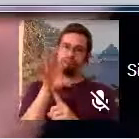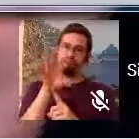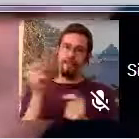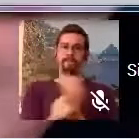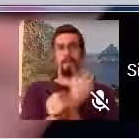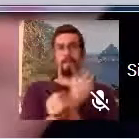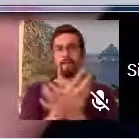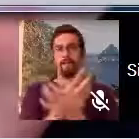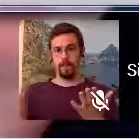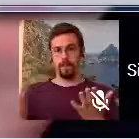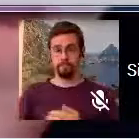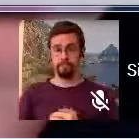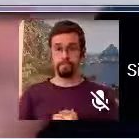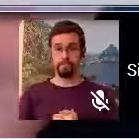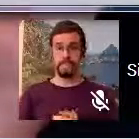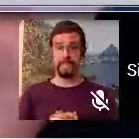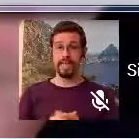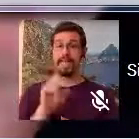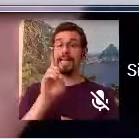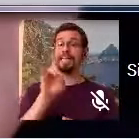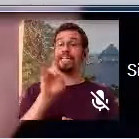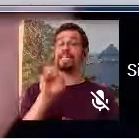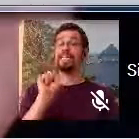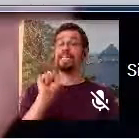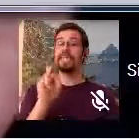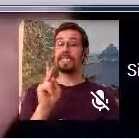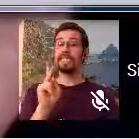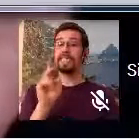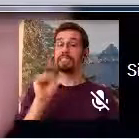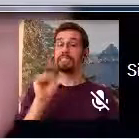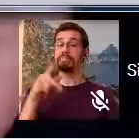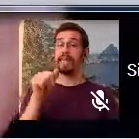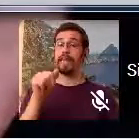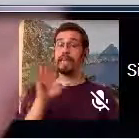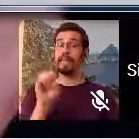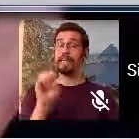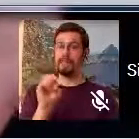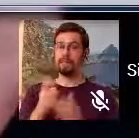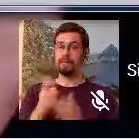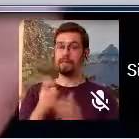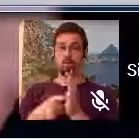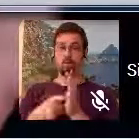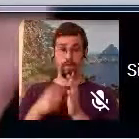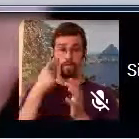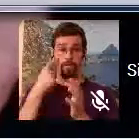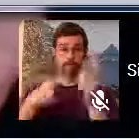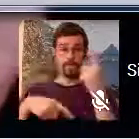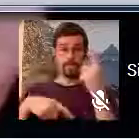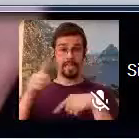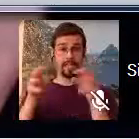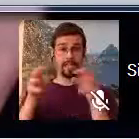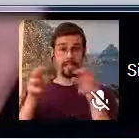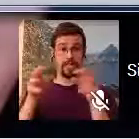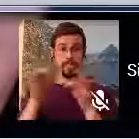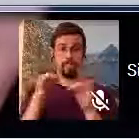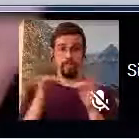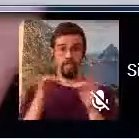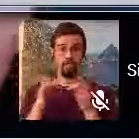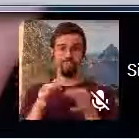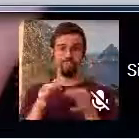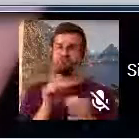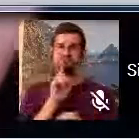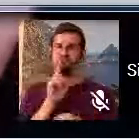Disk space demands to store sign descriptions are